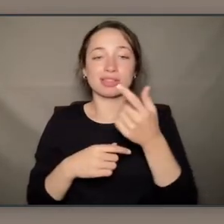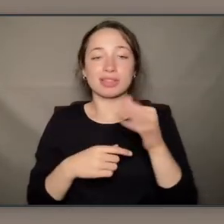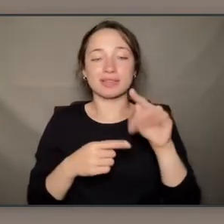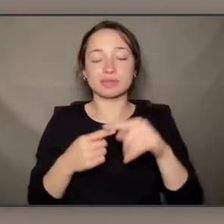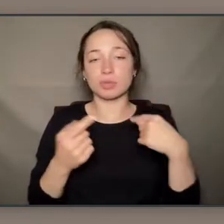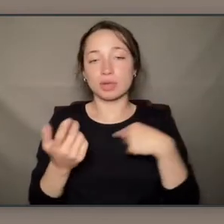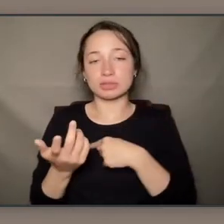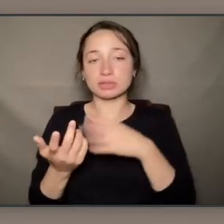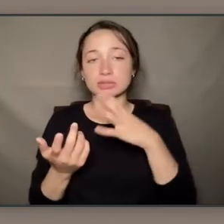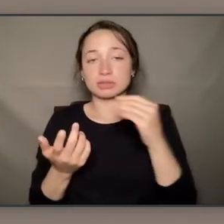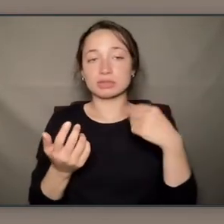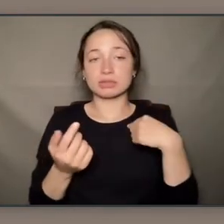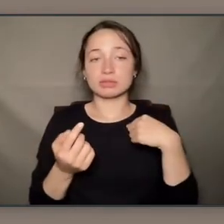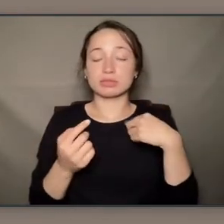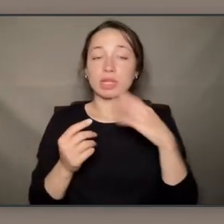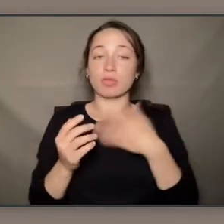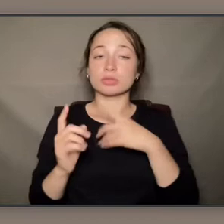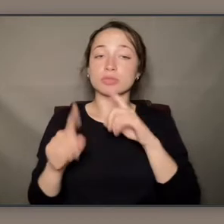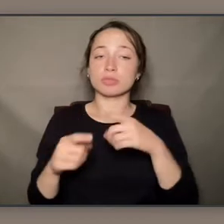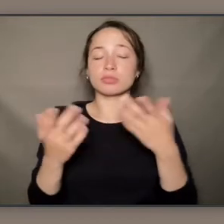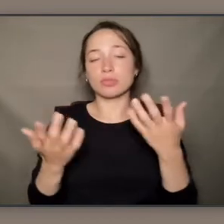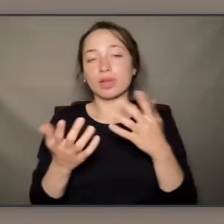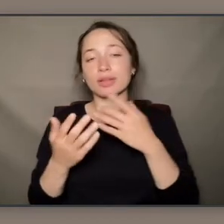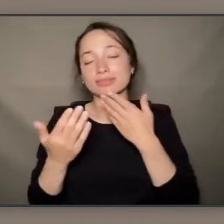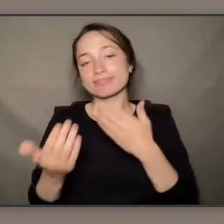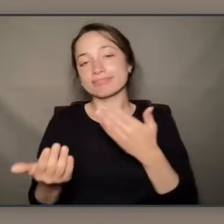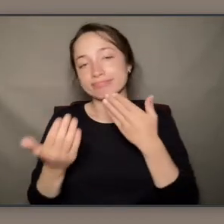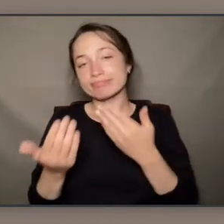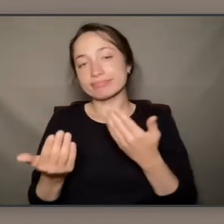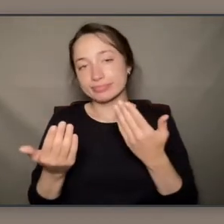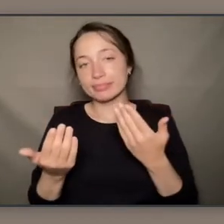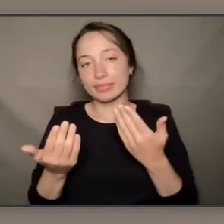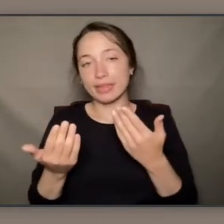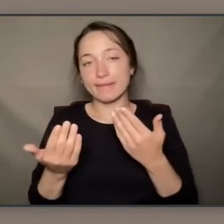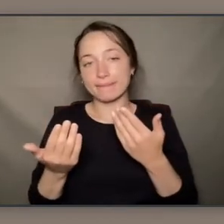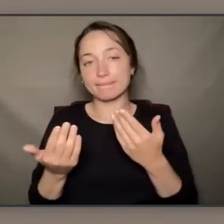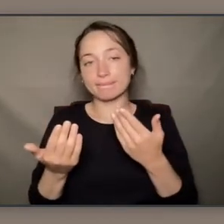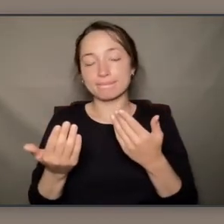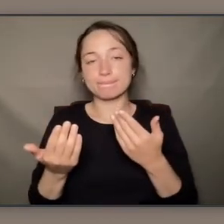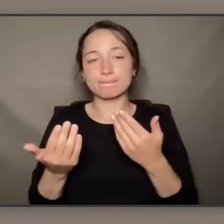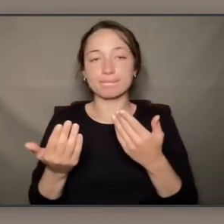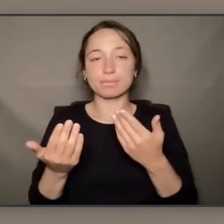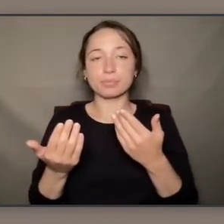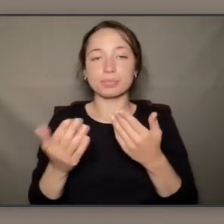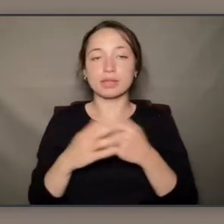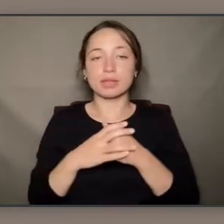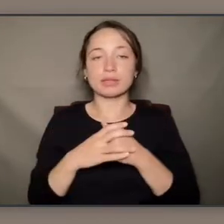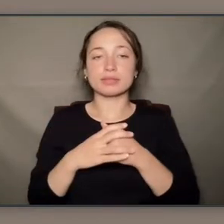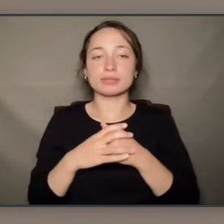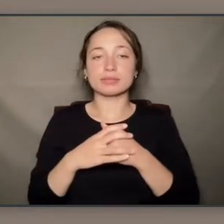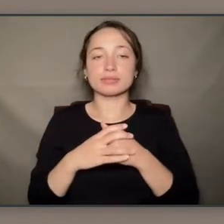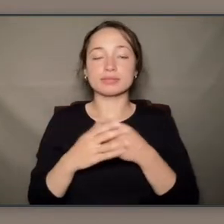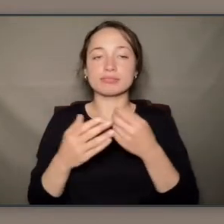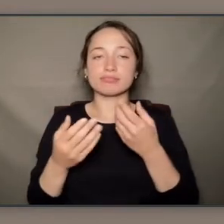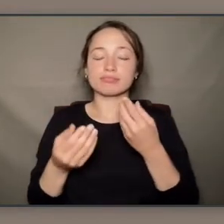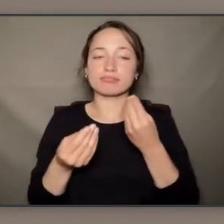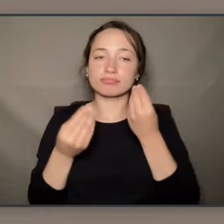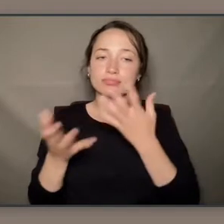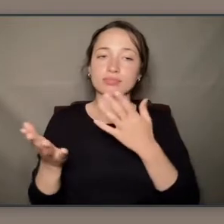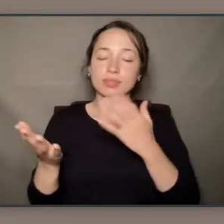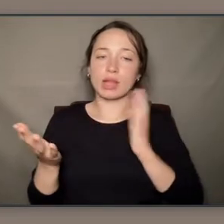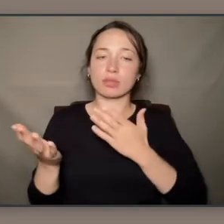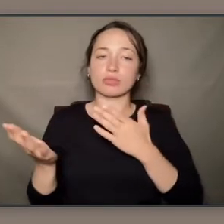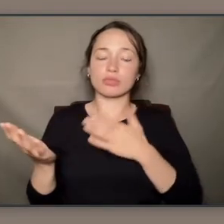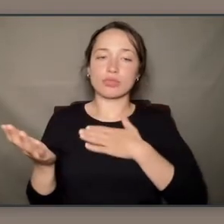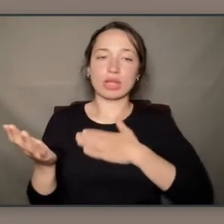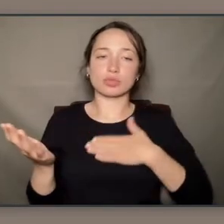their gift to us. And, our response is to thank them, to express our gratitude